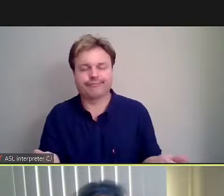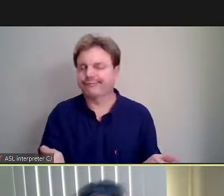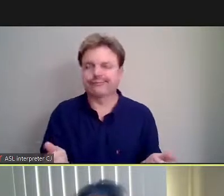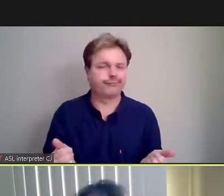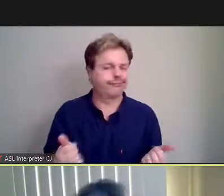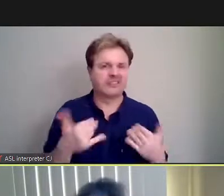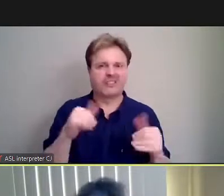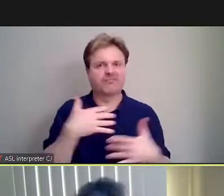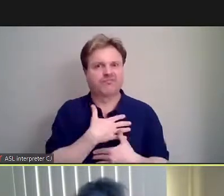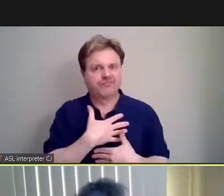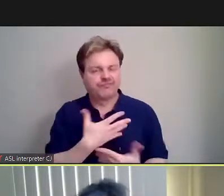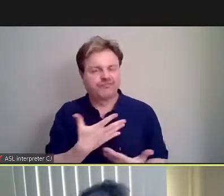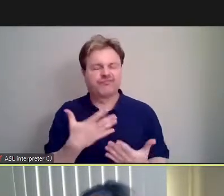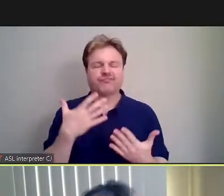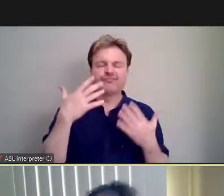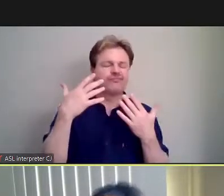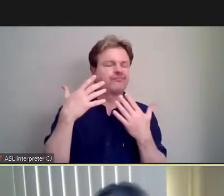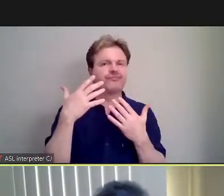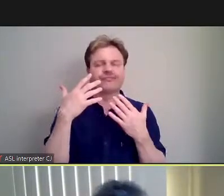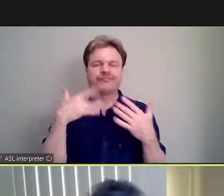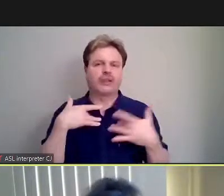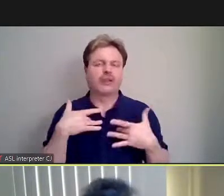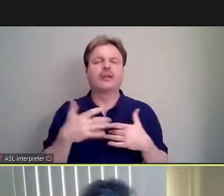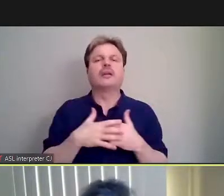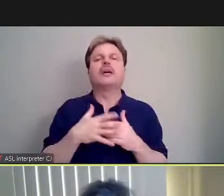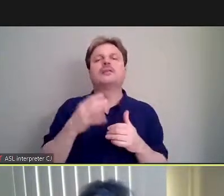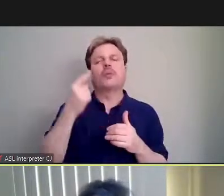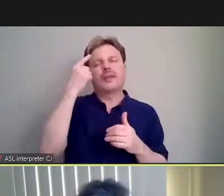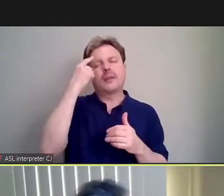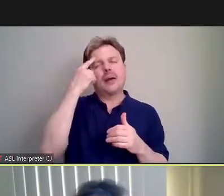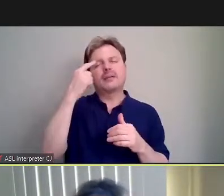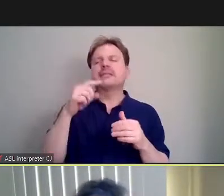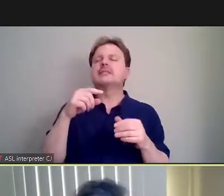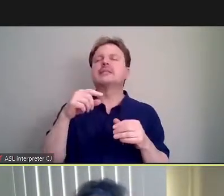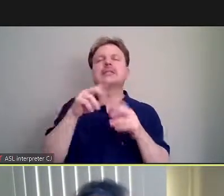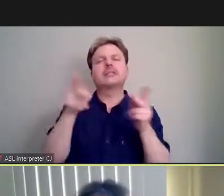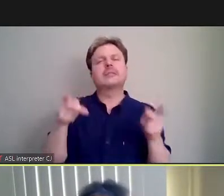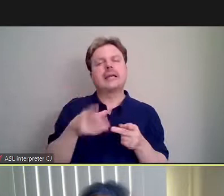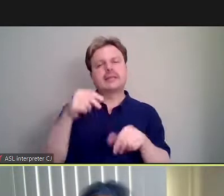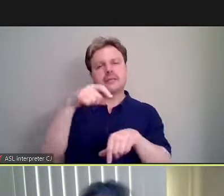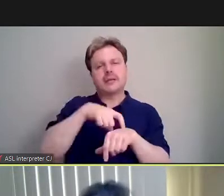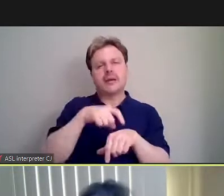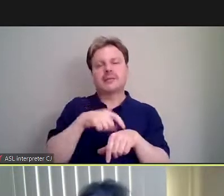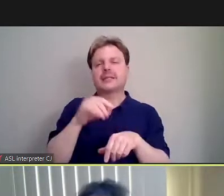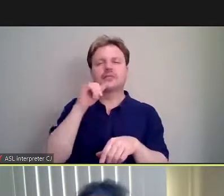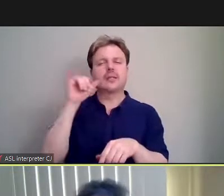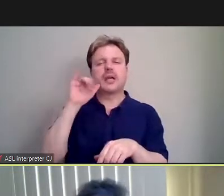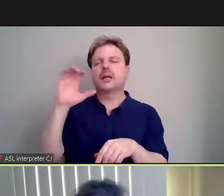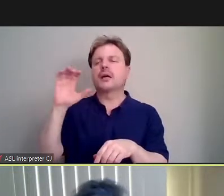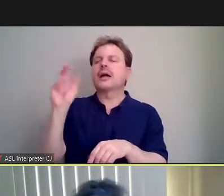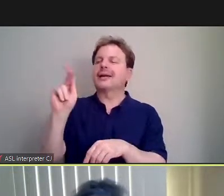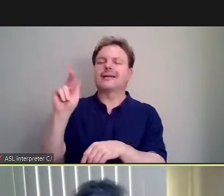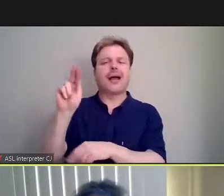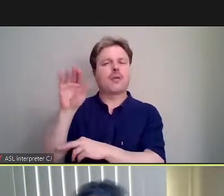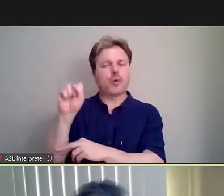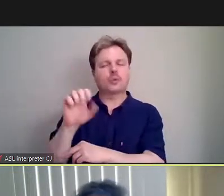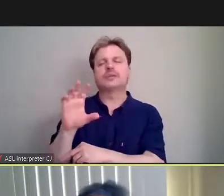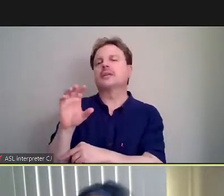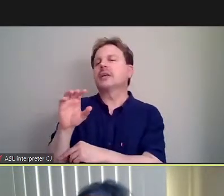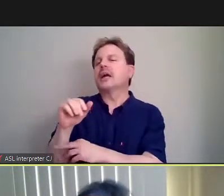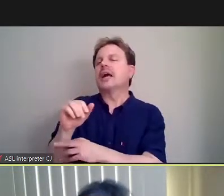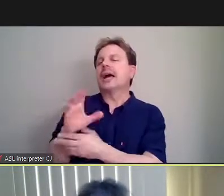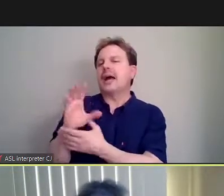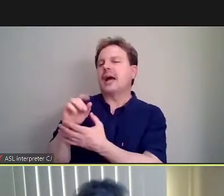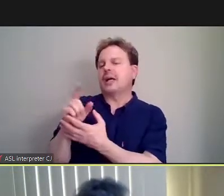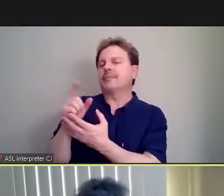about space and time. And so yesterday I was talking about Kairos and Chronos, Kairos being the right time